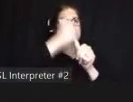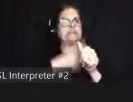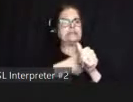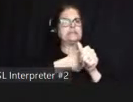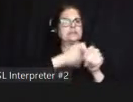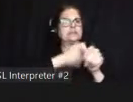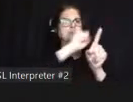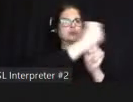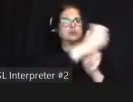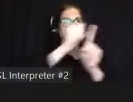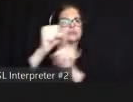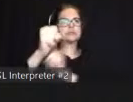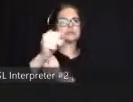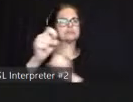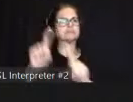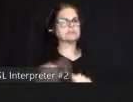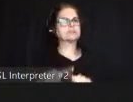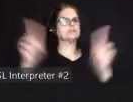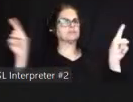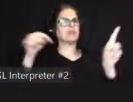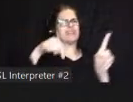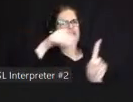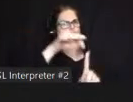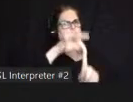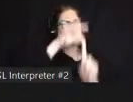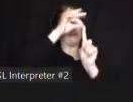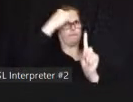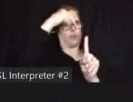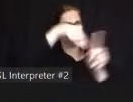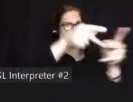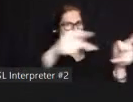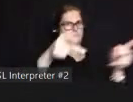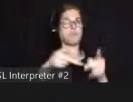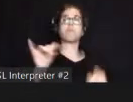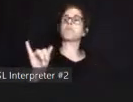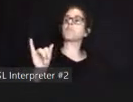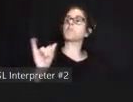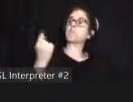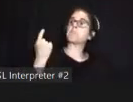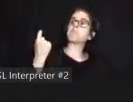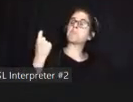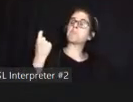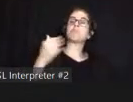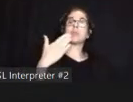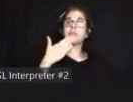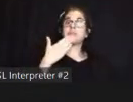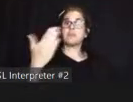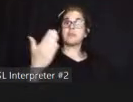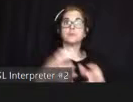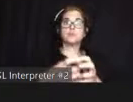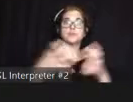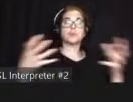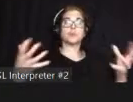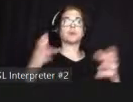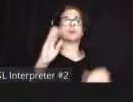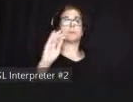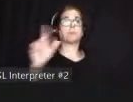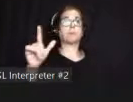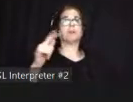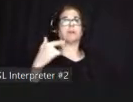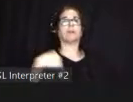of a unique situation in this instance. Yes. Okay. Well, great. Thank you so much, Bill. Appreciate